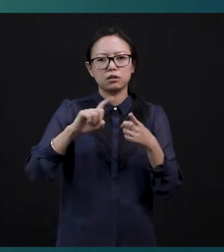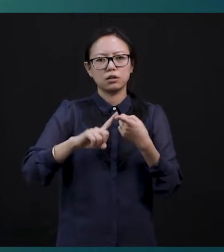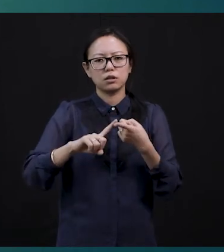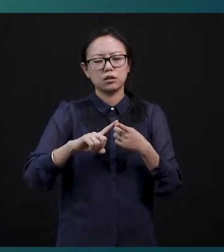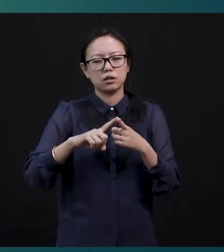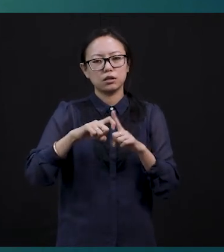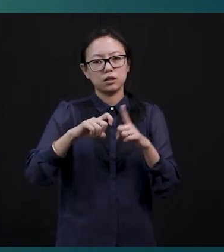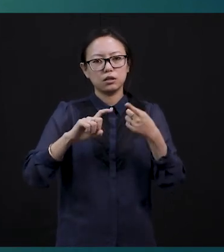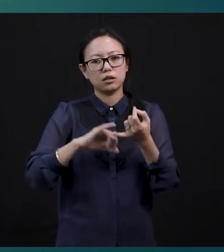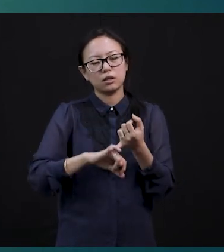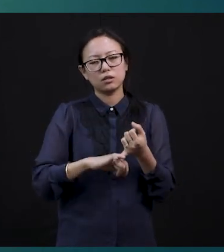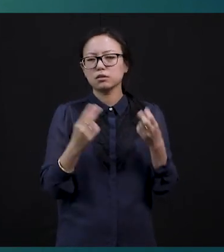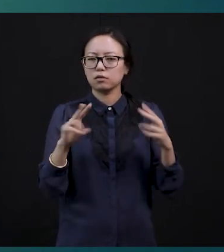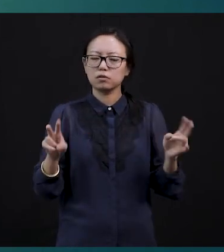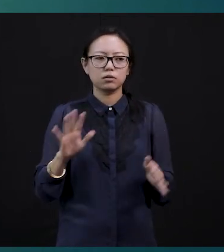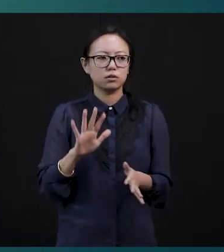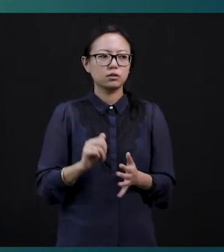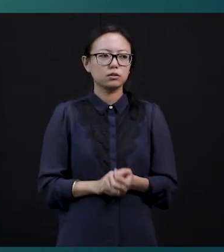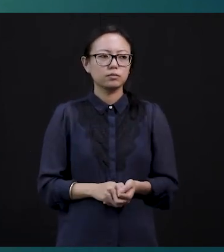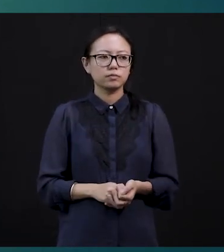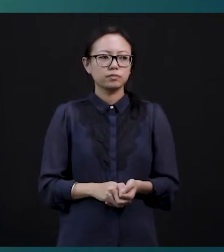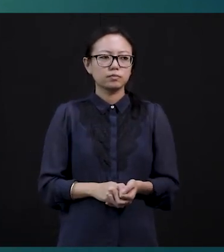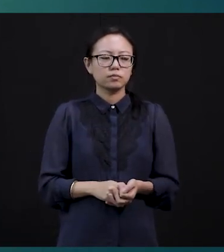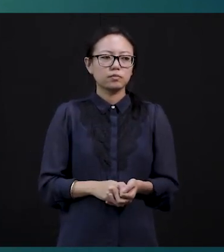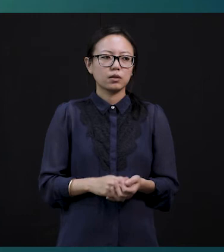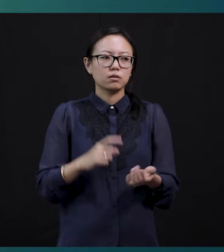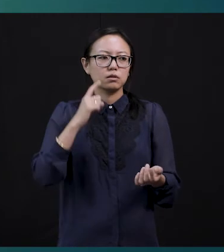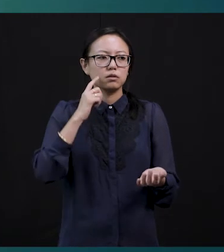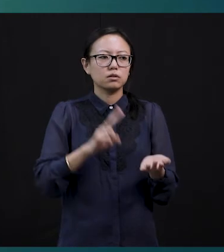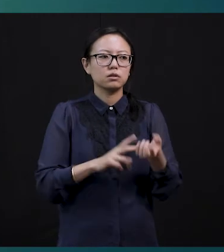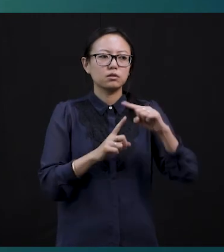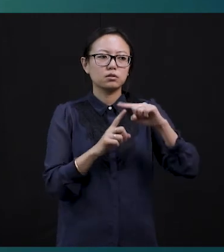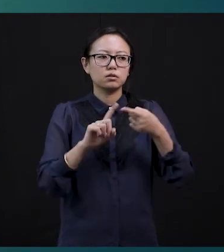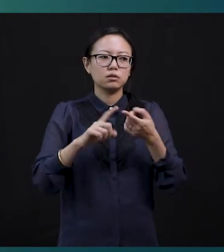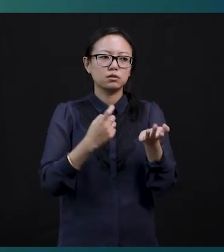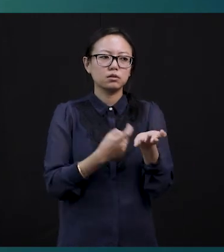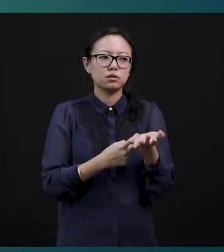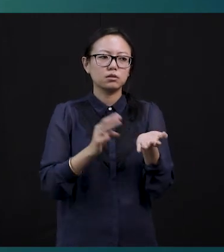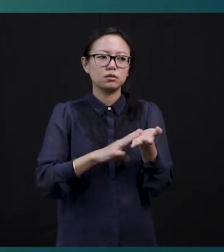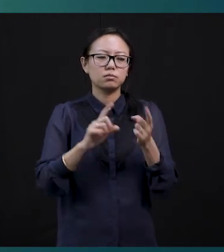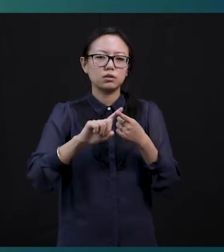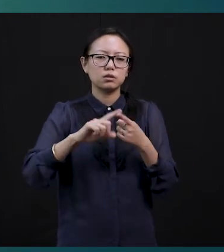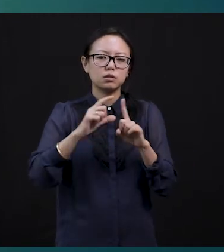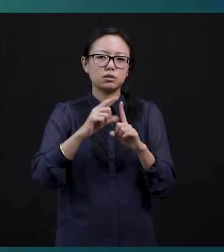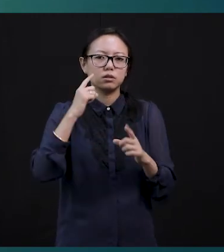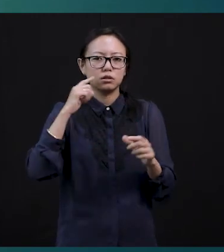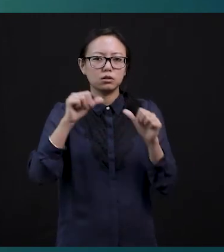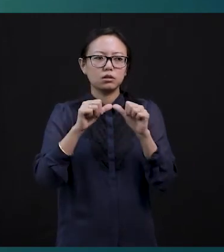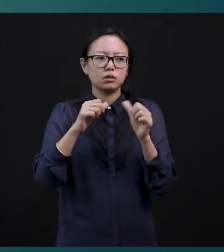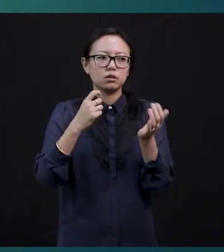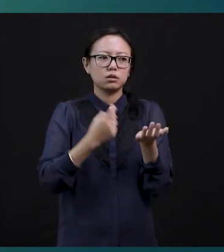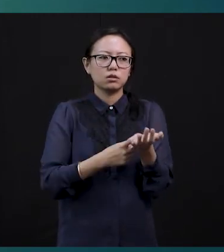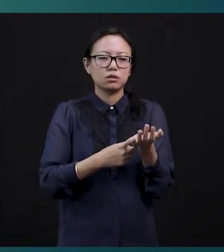Now, what is the role of a intermediary? The first one is that it provides the products to the customer. So, if it is